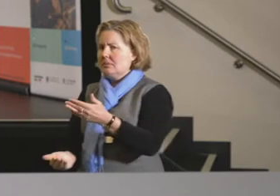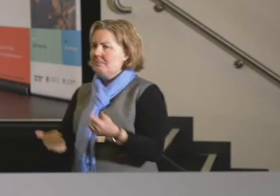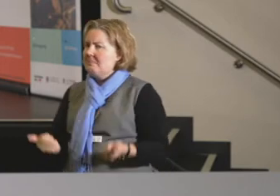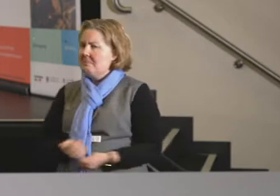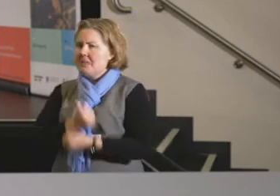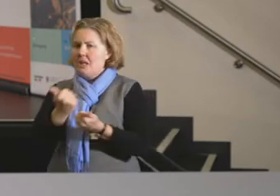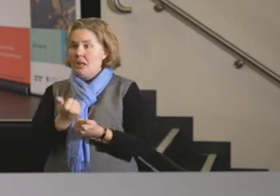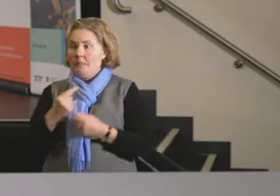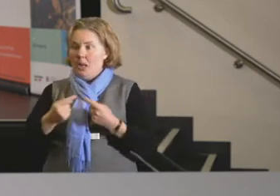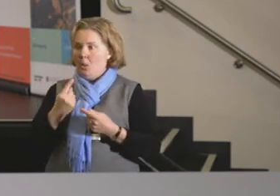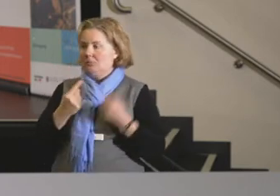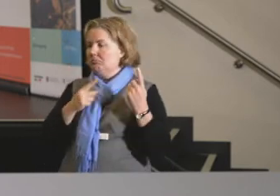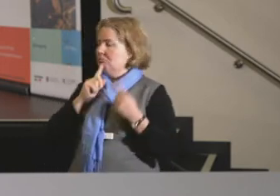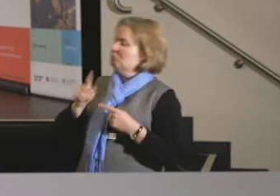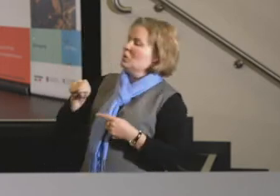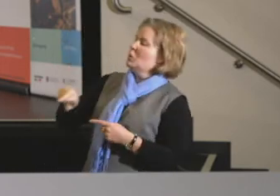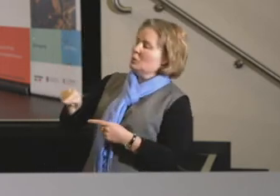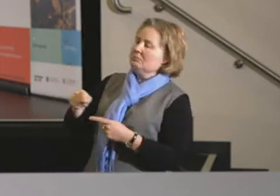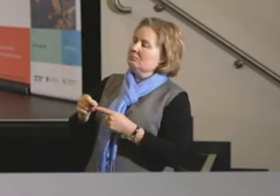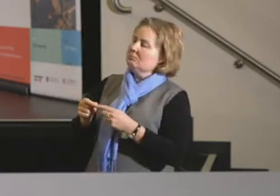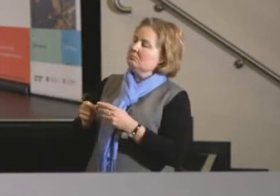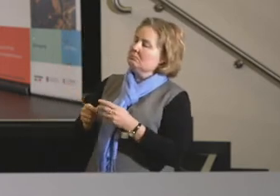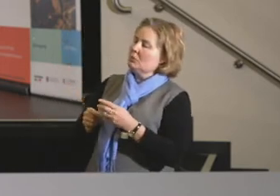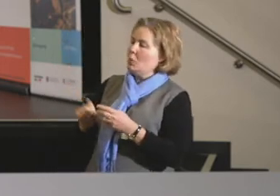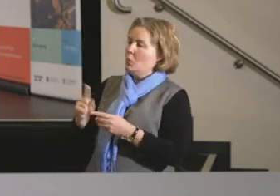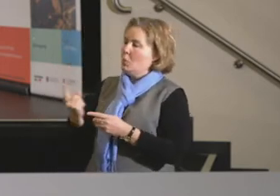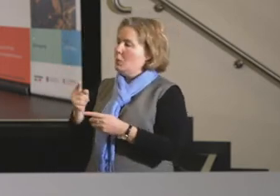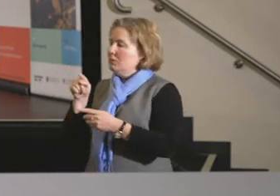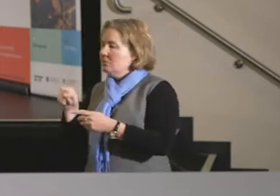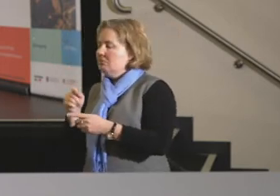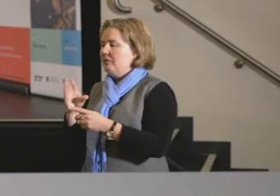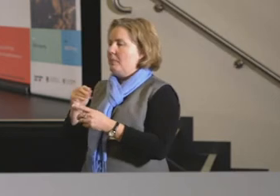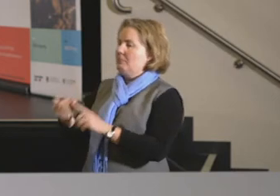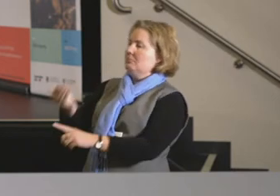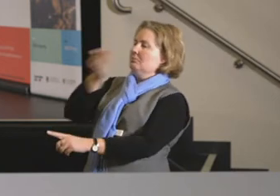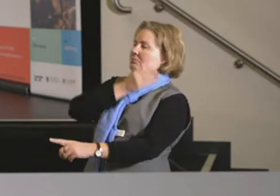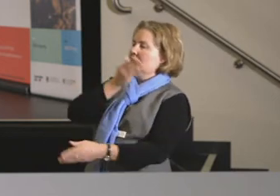but about who we have been, because of course there's been a huge